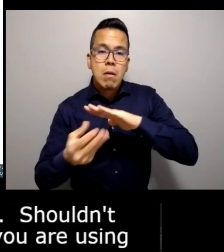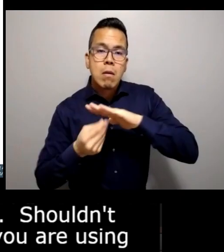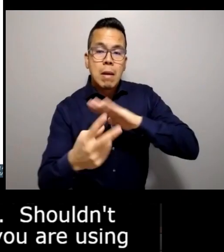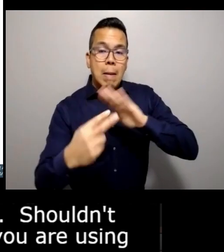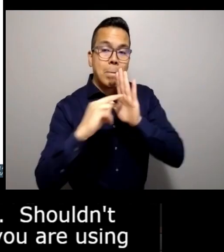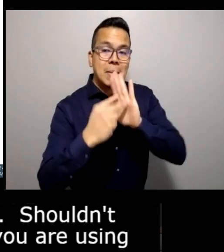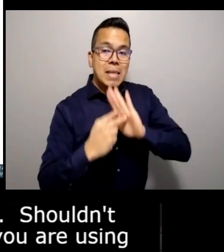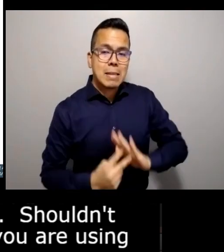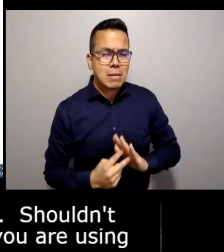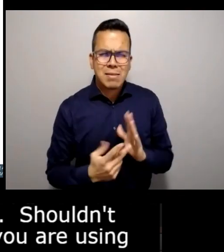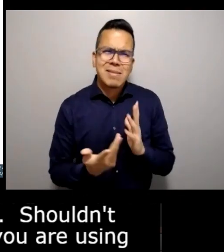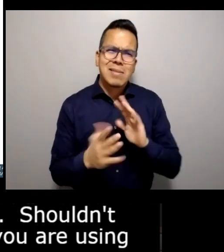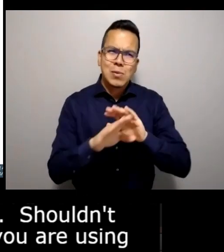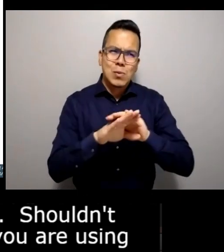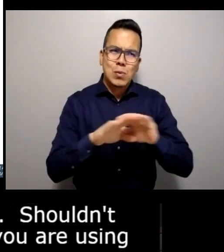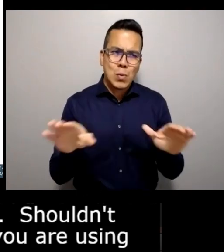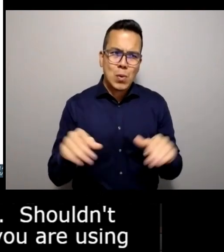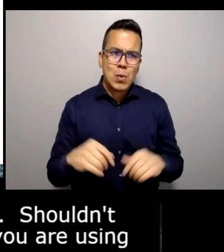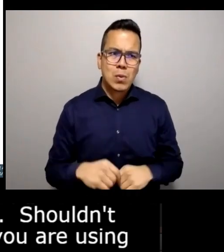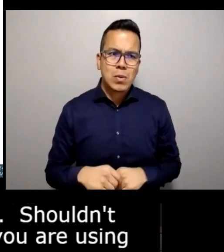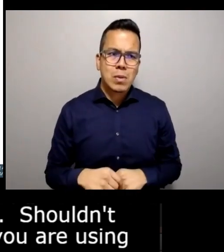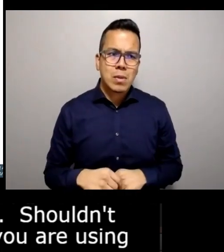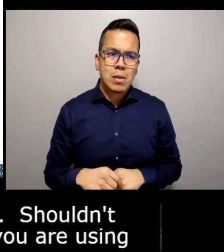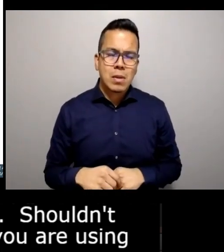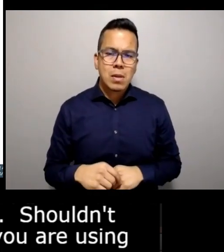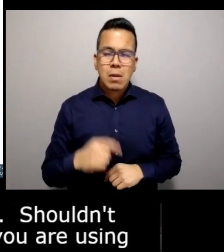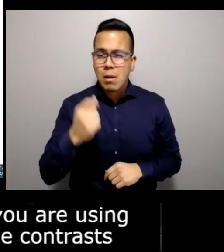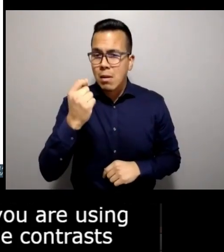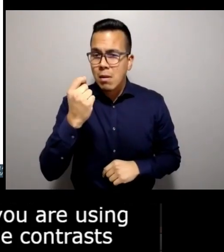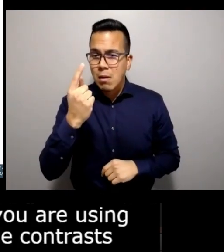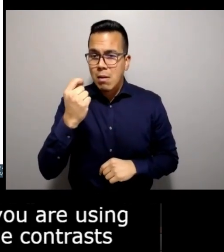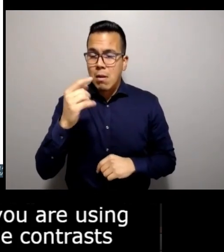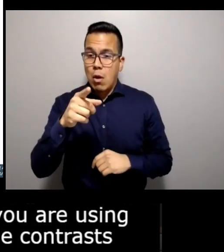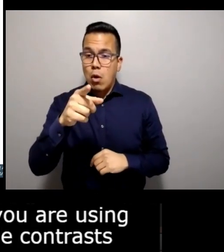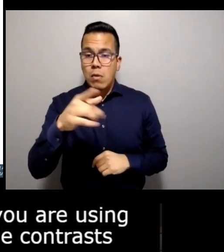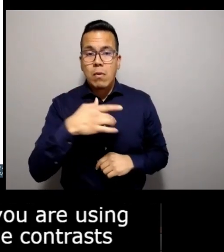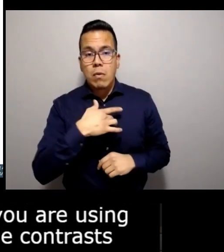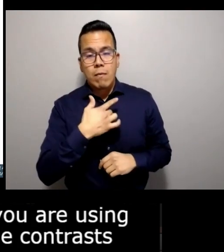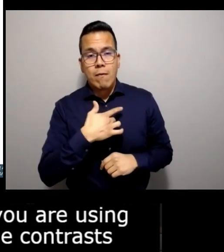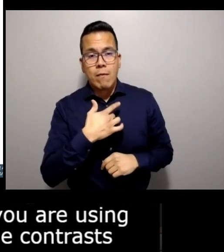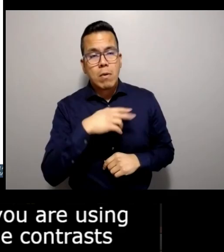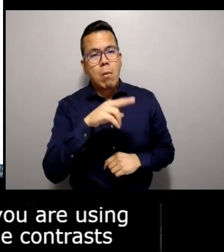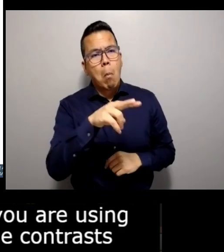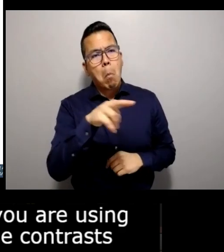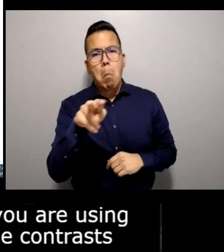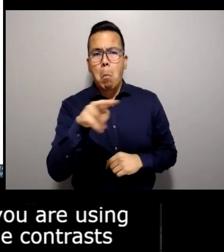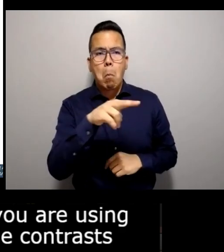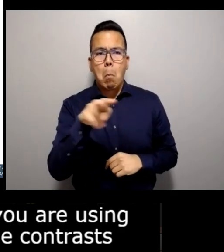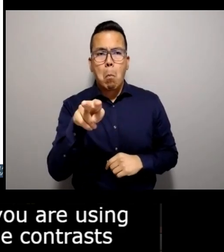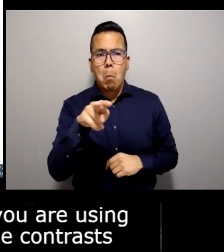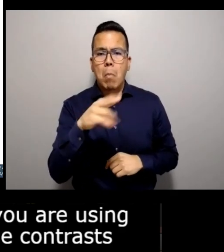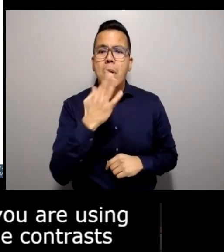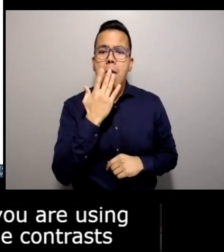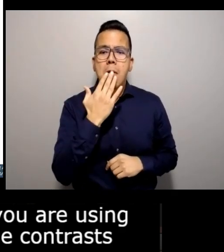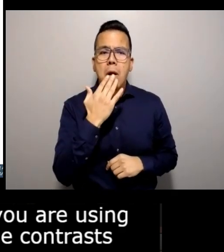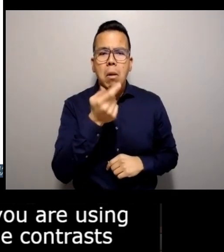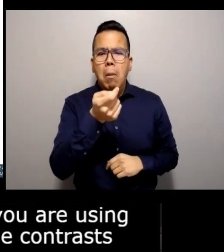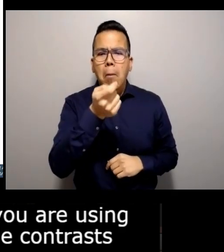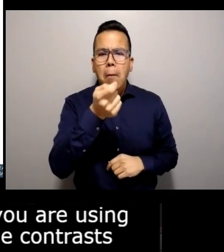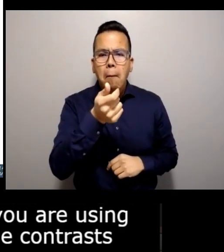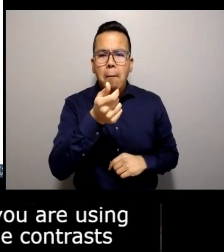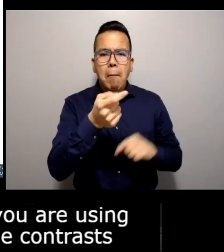don't rely on subtle contrasts between colors and shades. That may be lost on many